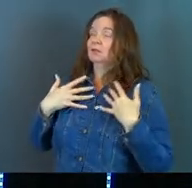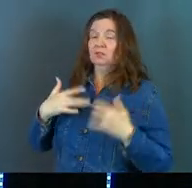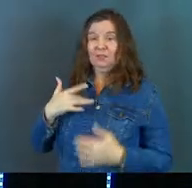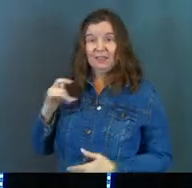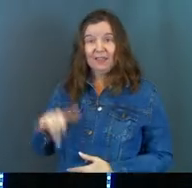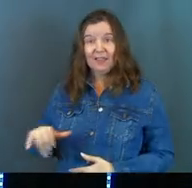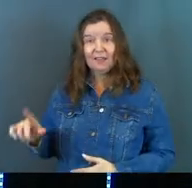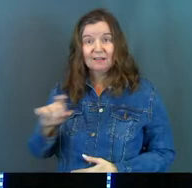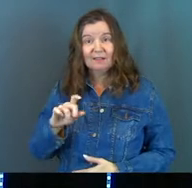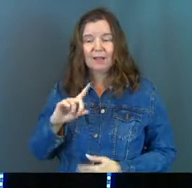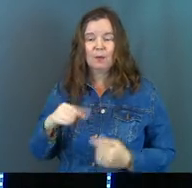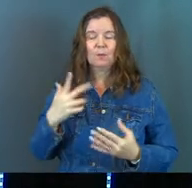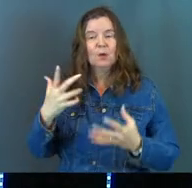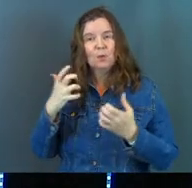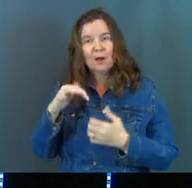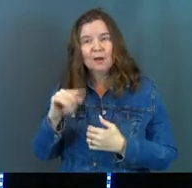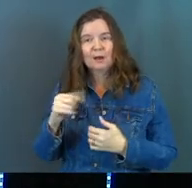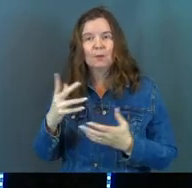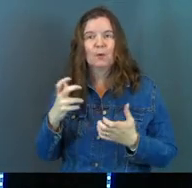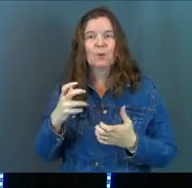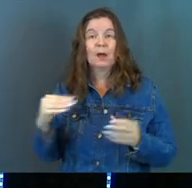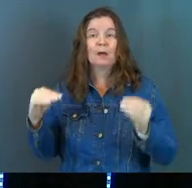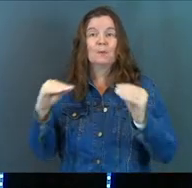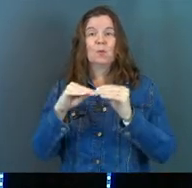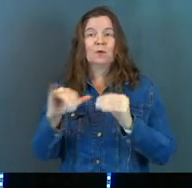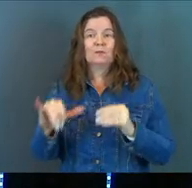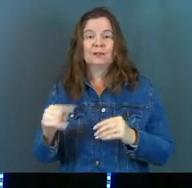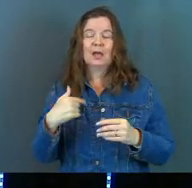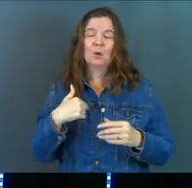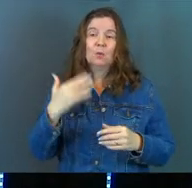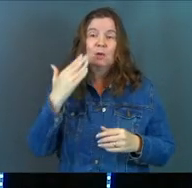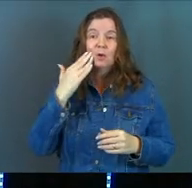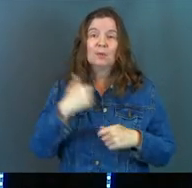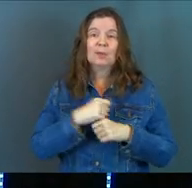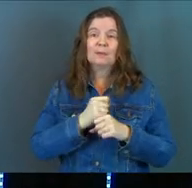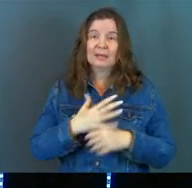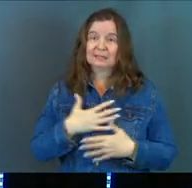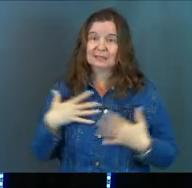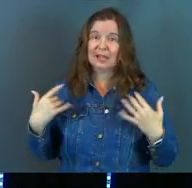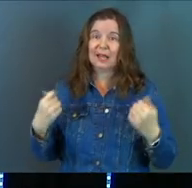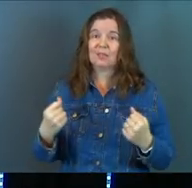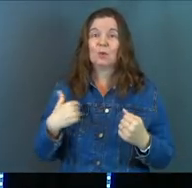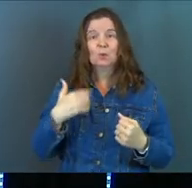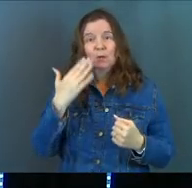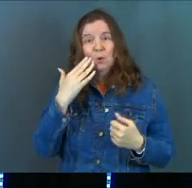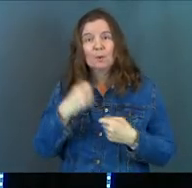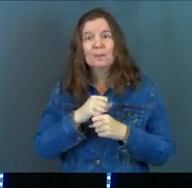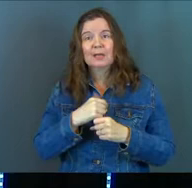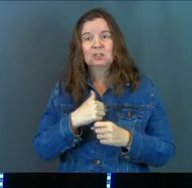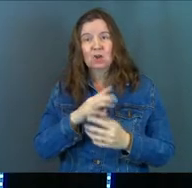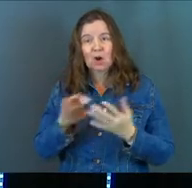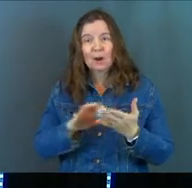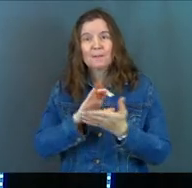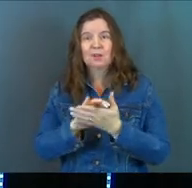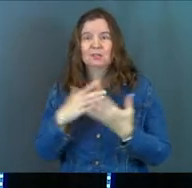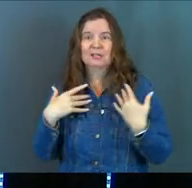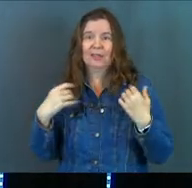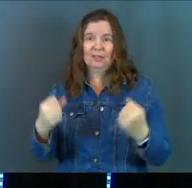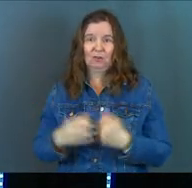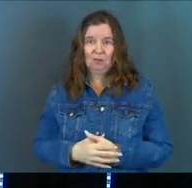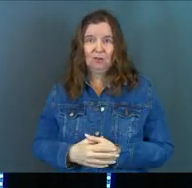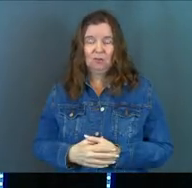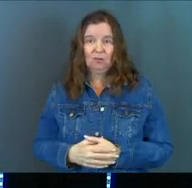that? And we want it. And we want more of it. And we know that it makes us healthier. We know it makes our marriages